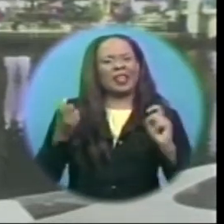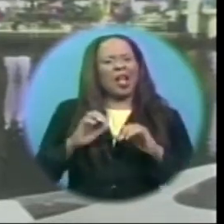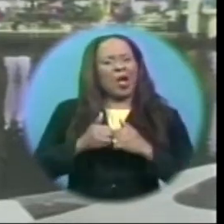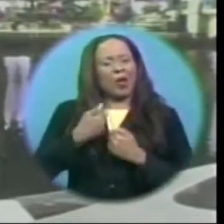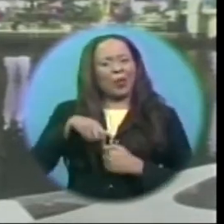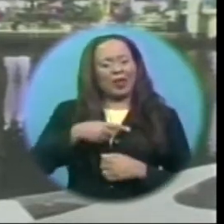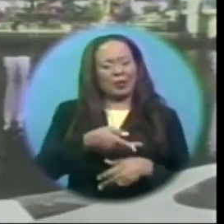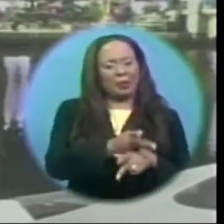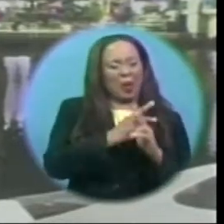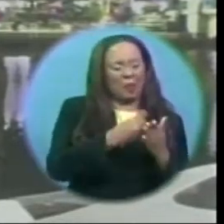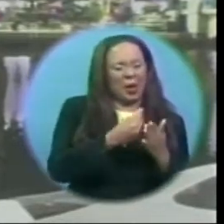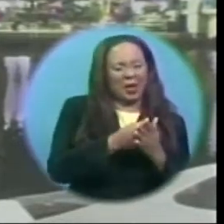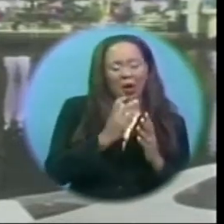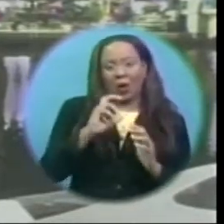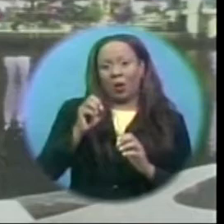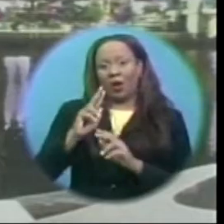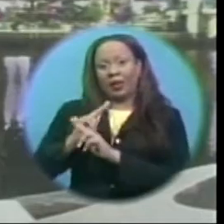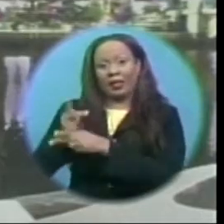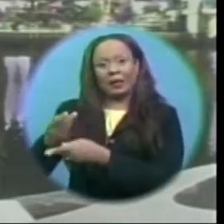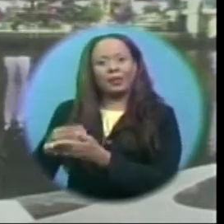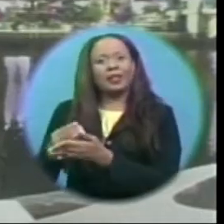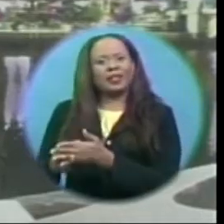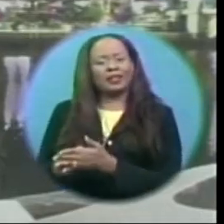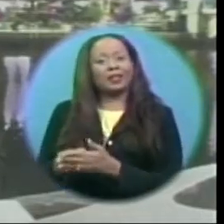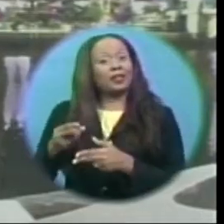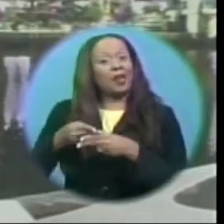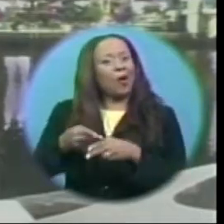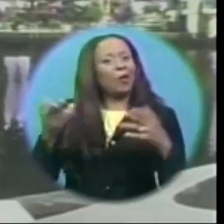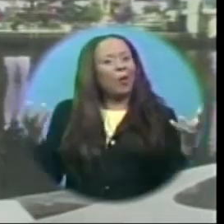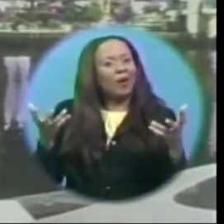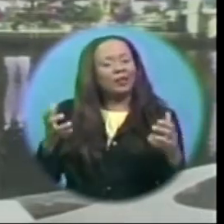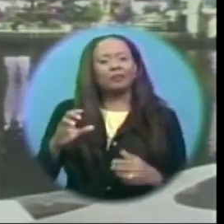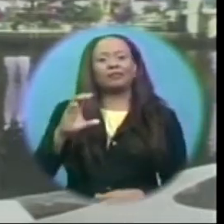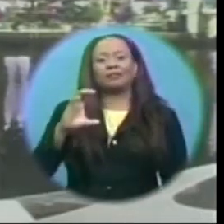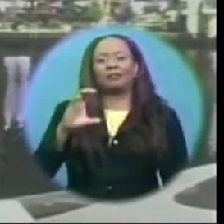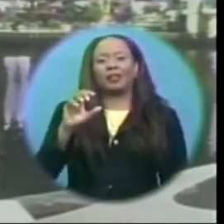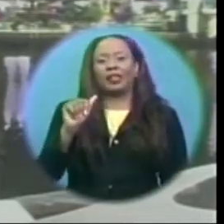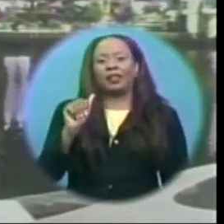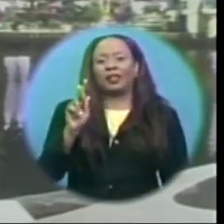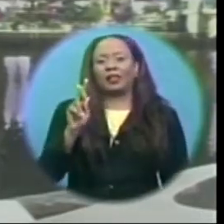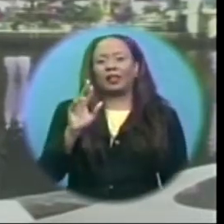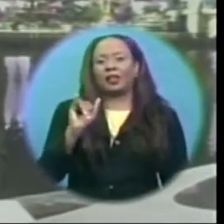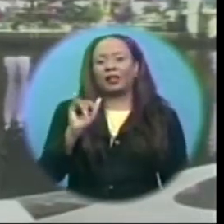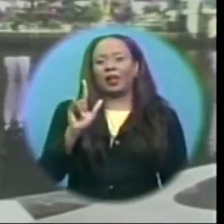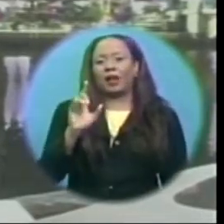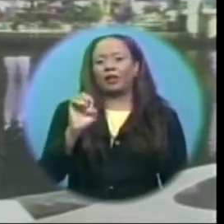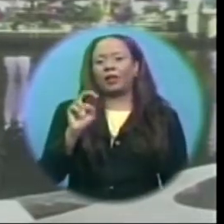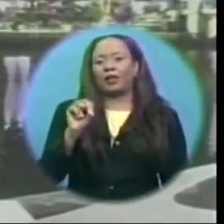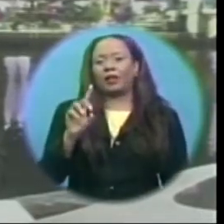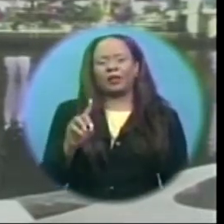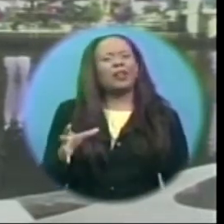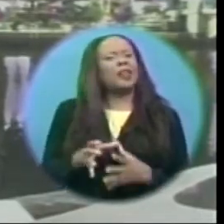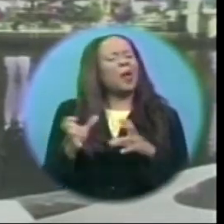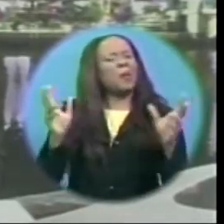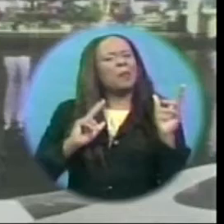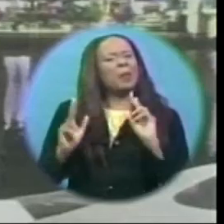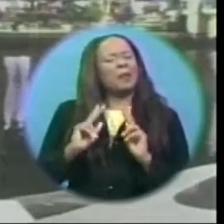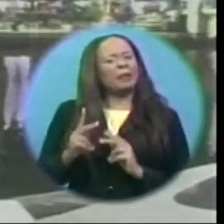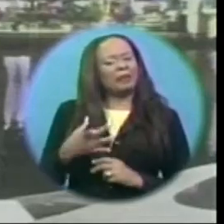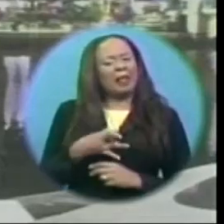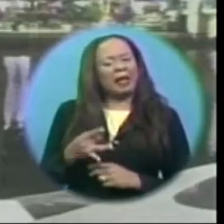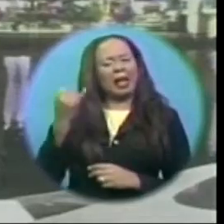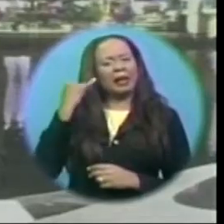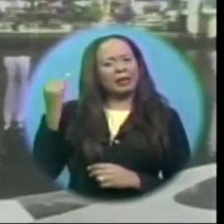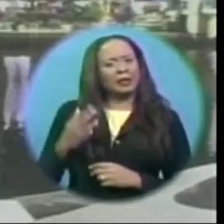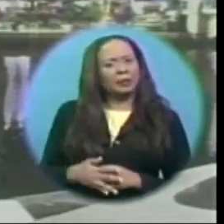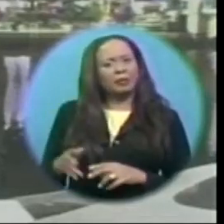The company is called CariLend, and it's currently getting a favorable response from Barbadians who are using their mobile devices and